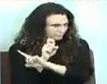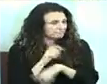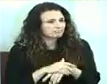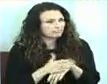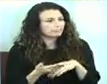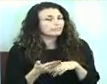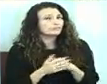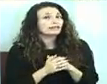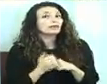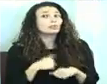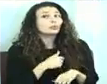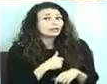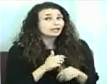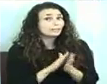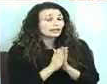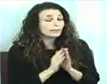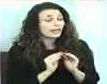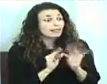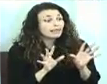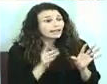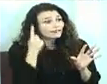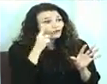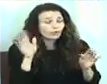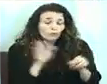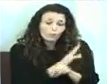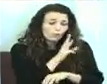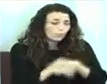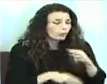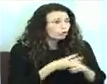light for the whole world would know?